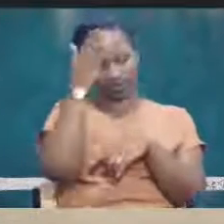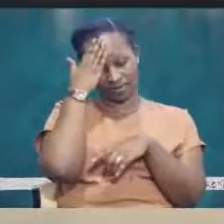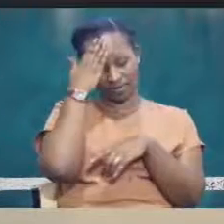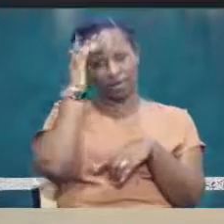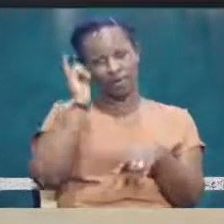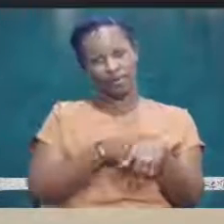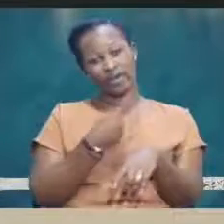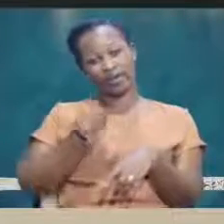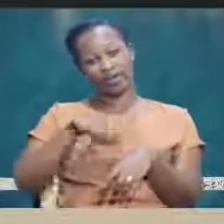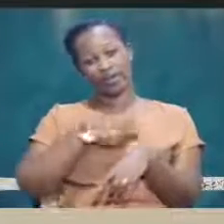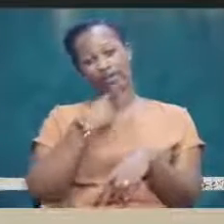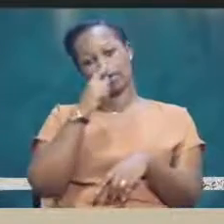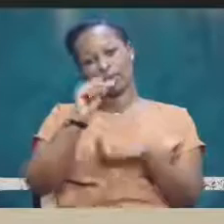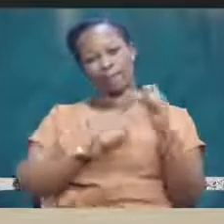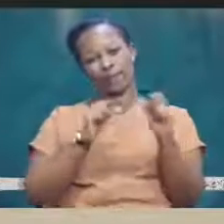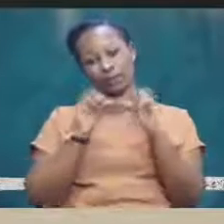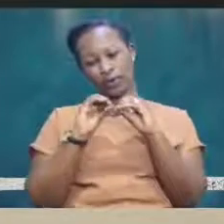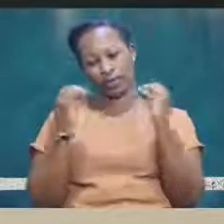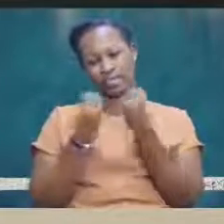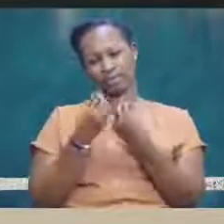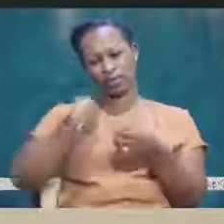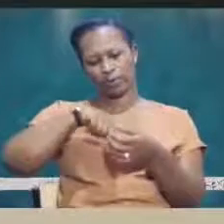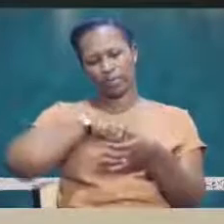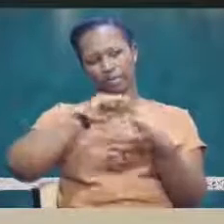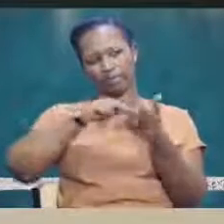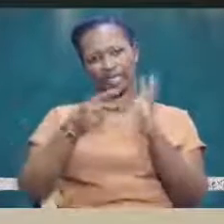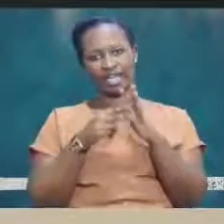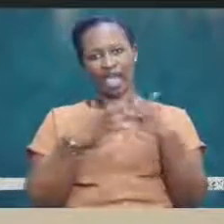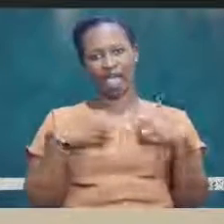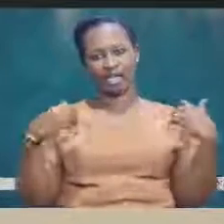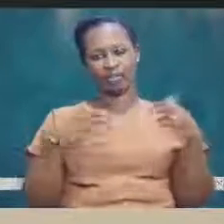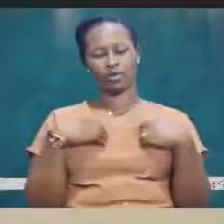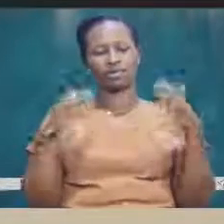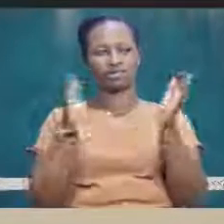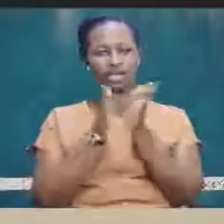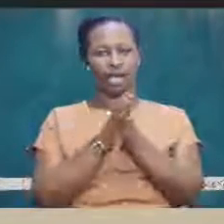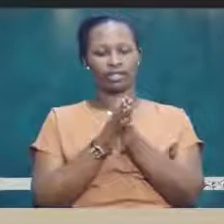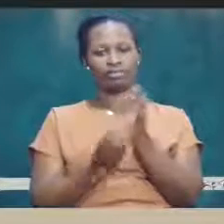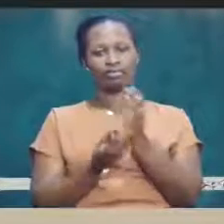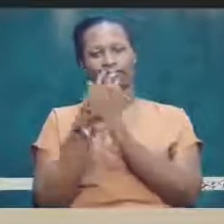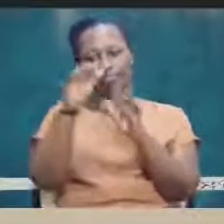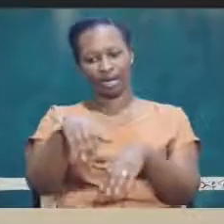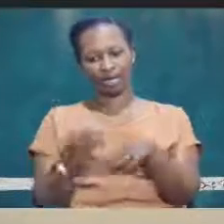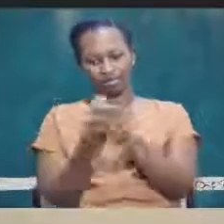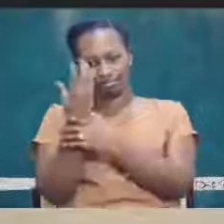when we talk about organisms, we mean animals and plants.